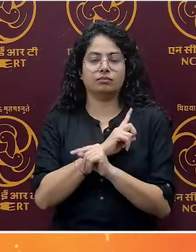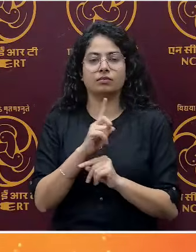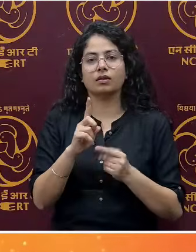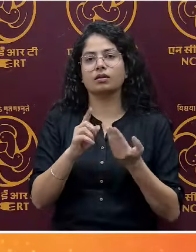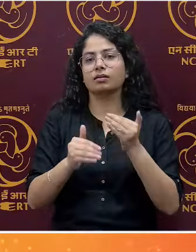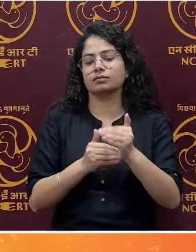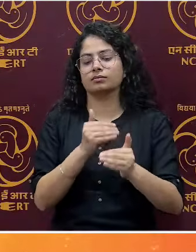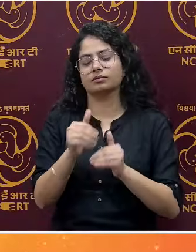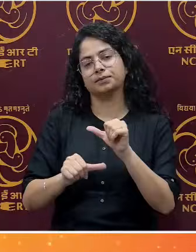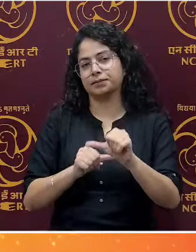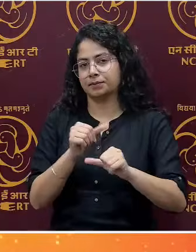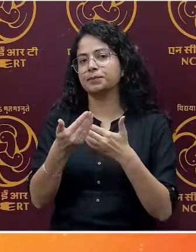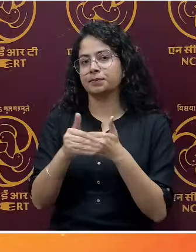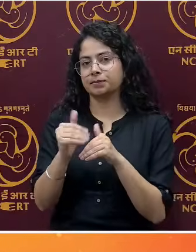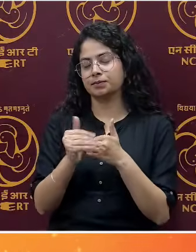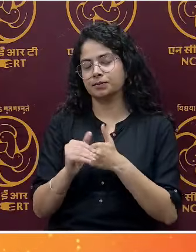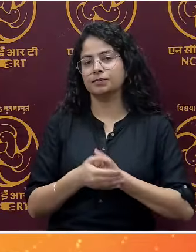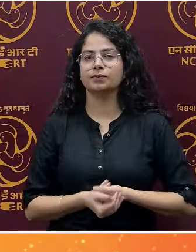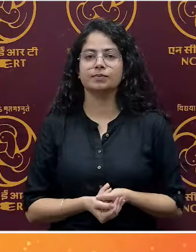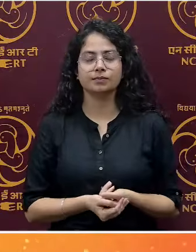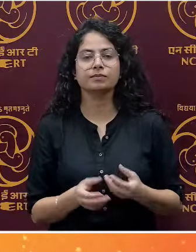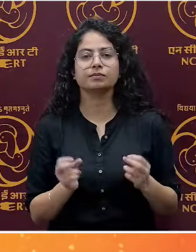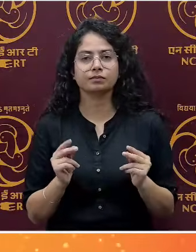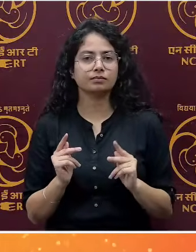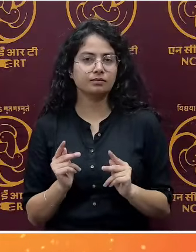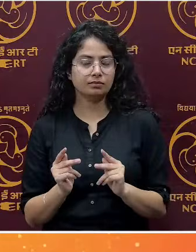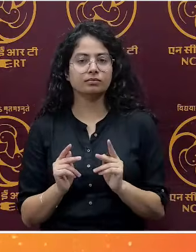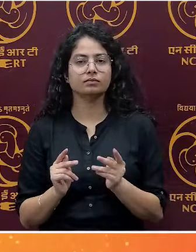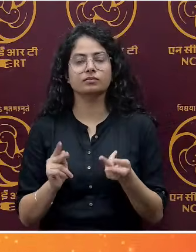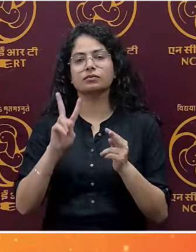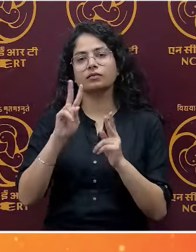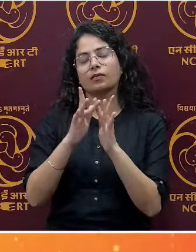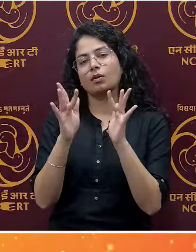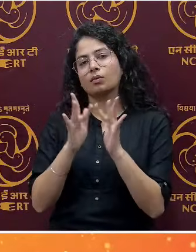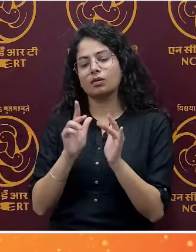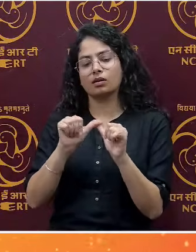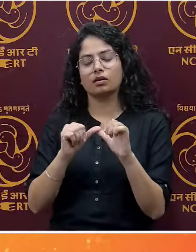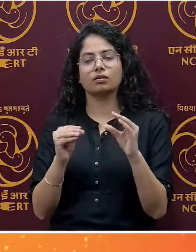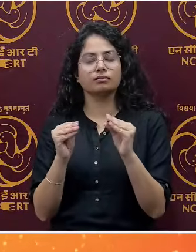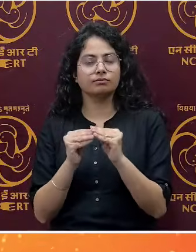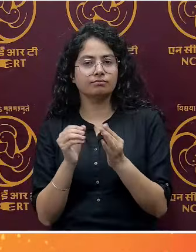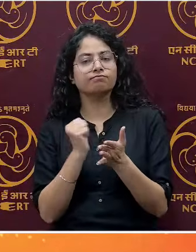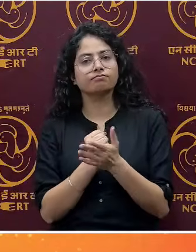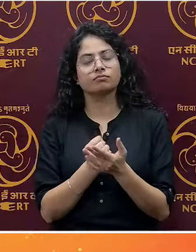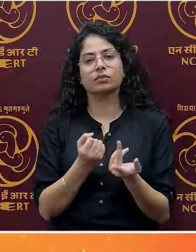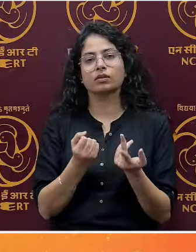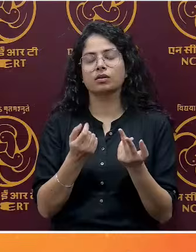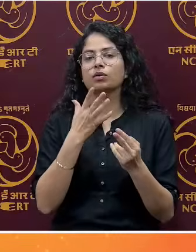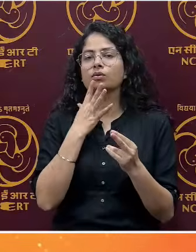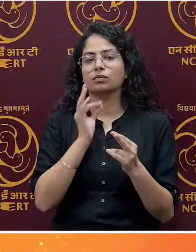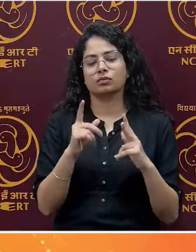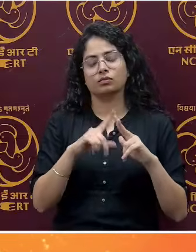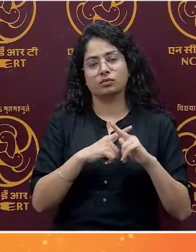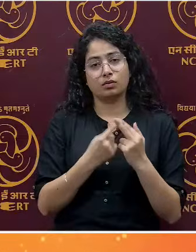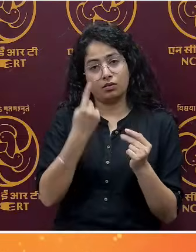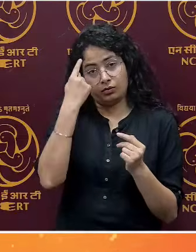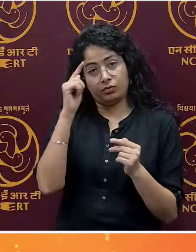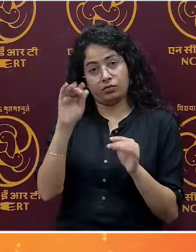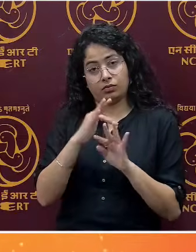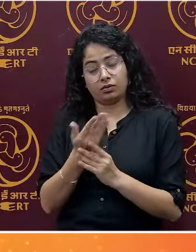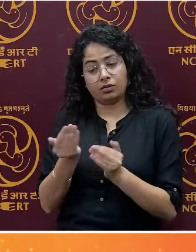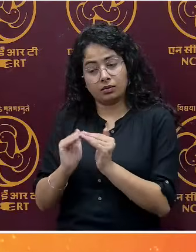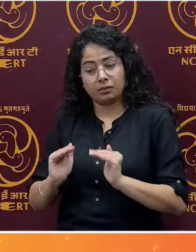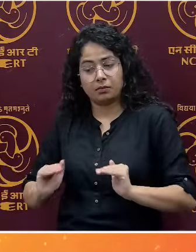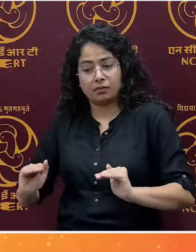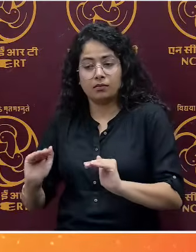process one by one. Okay. Yeah. So ma'am, virtual labs are definitely a great tool for students. Yes. Not only